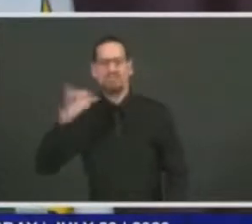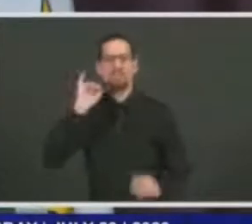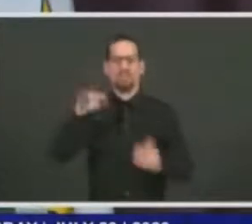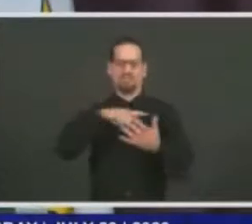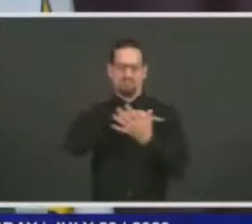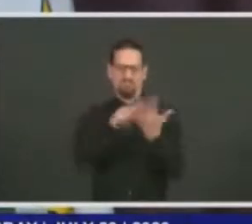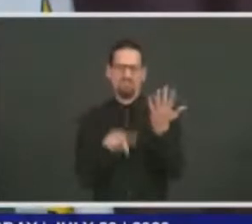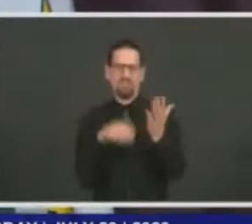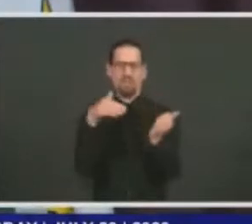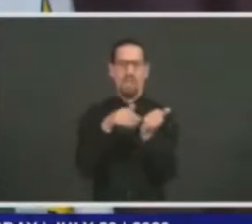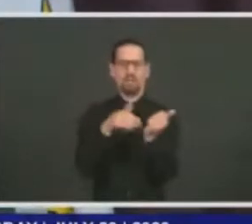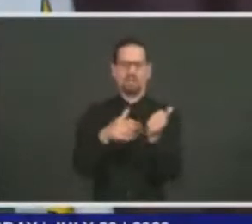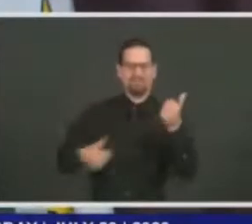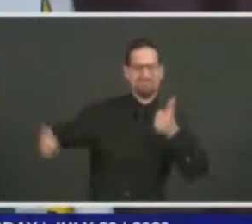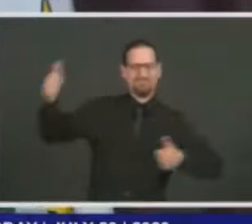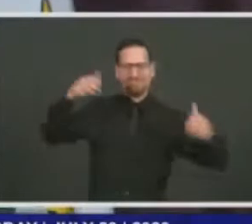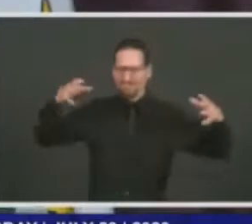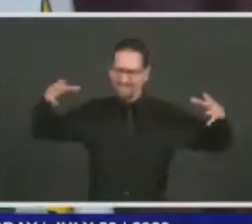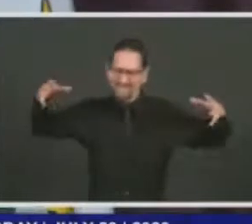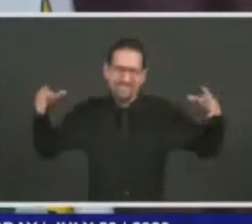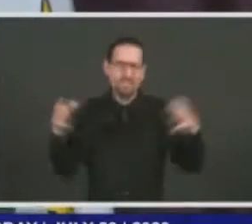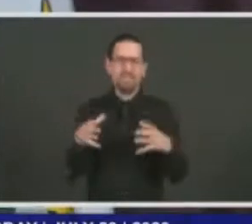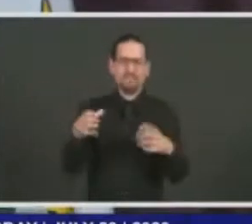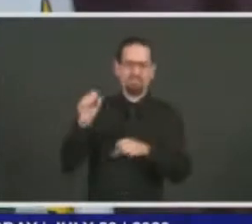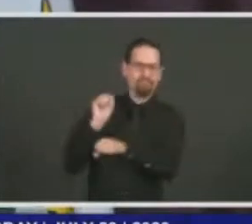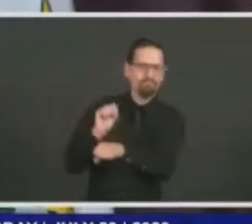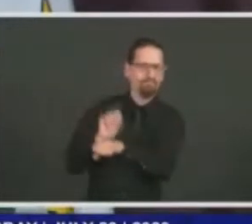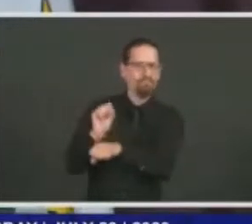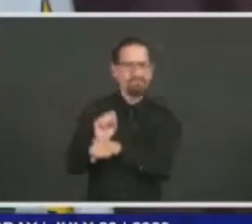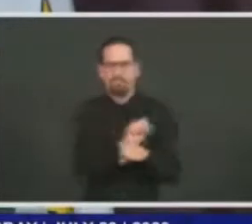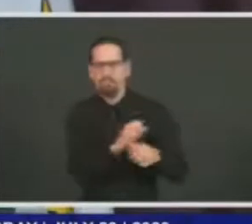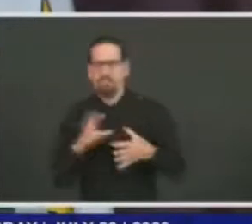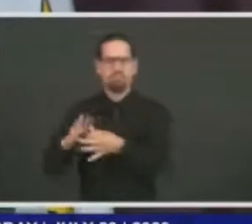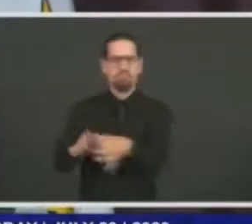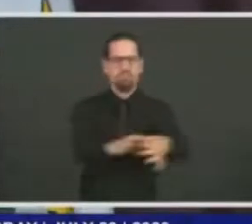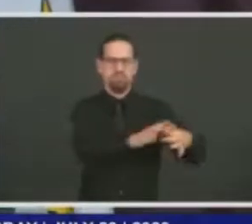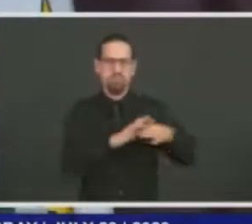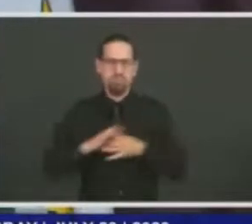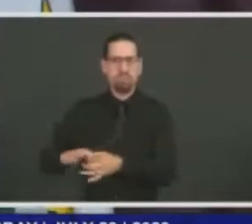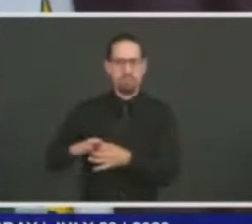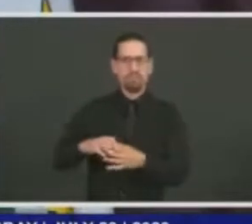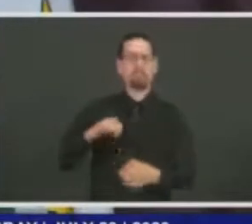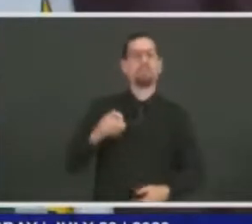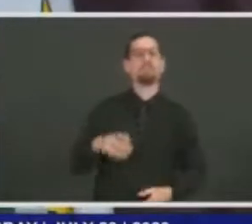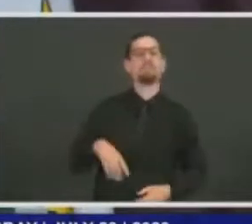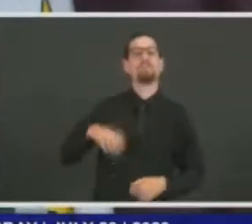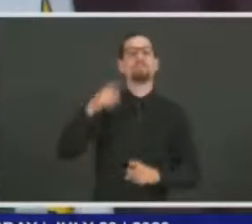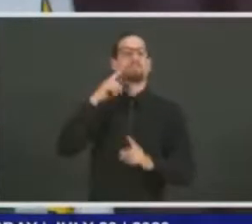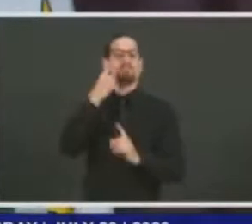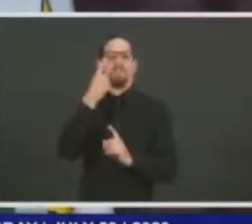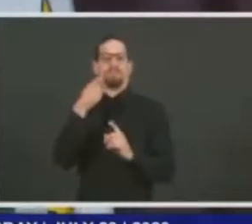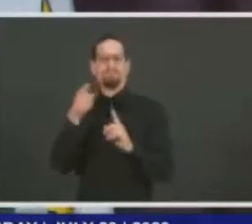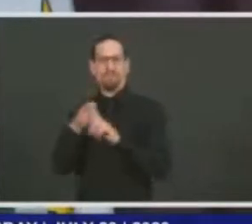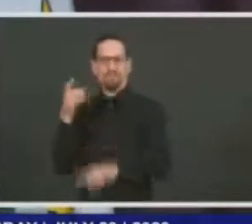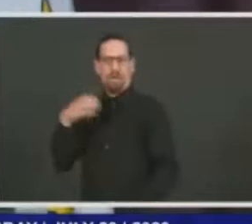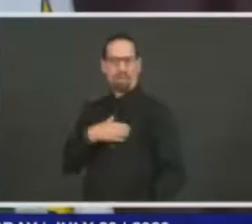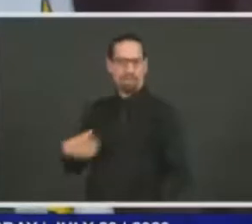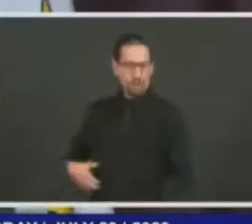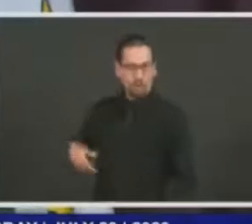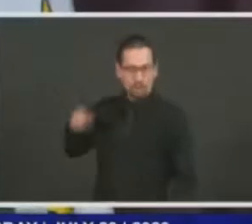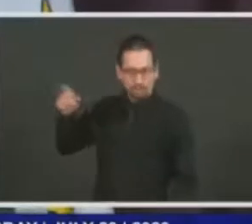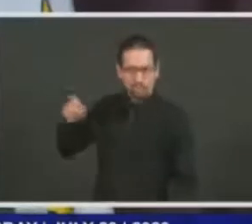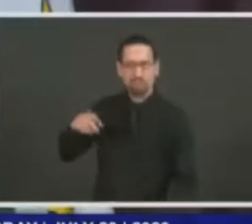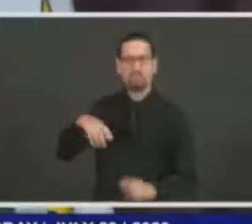Harvard Global Health Institute and incoming dean of Brown School of Public Health. I name their names because they are volunteering for us and working very